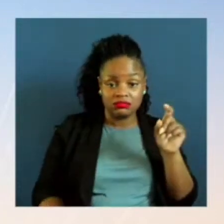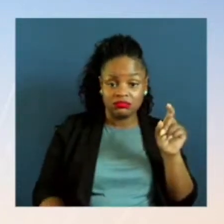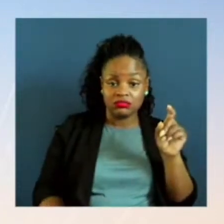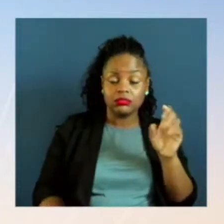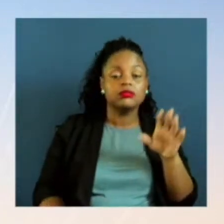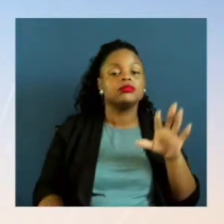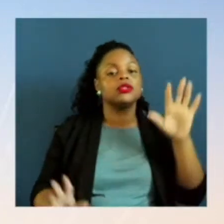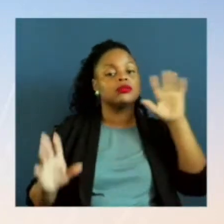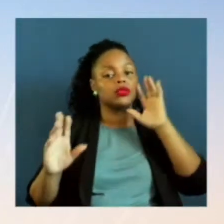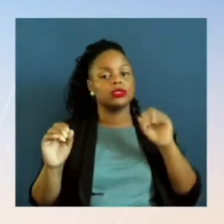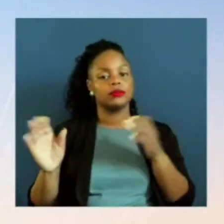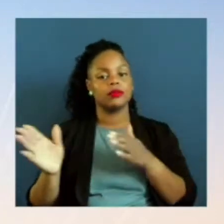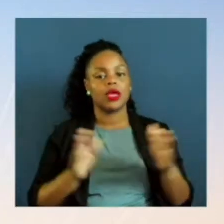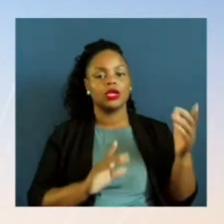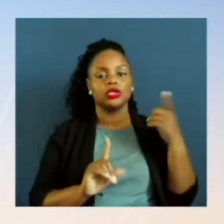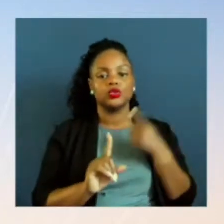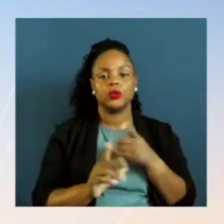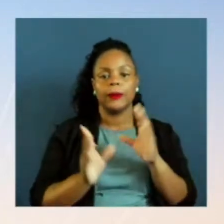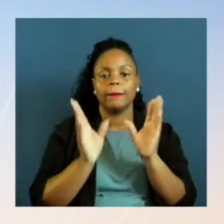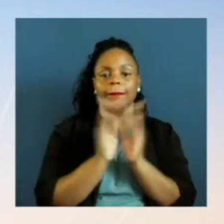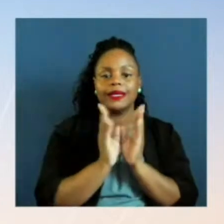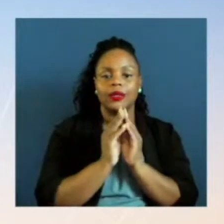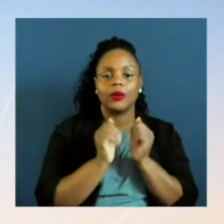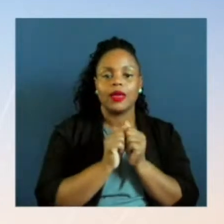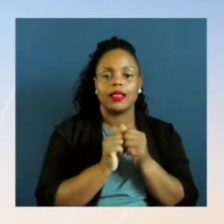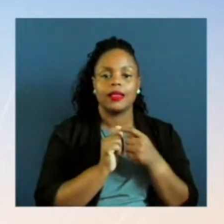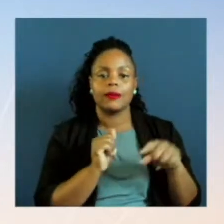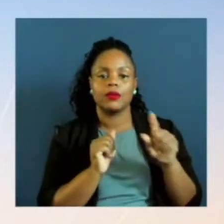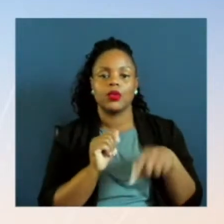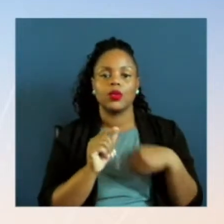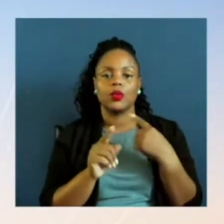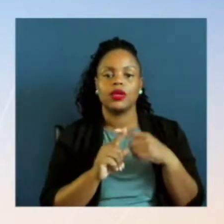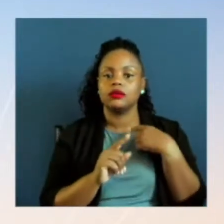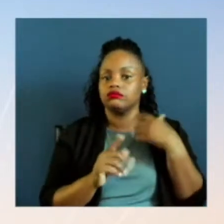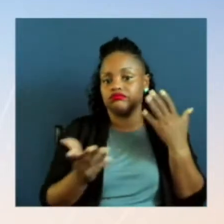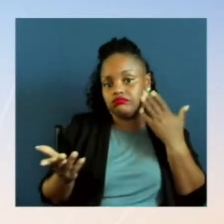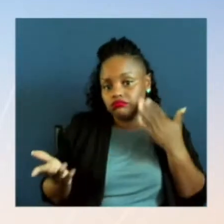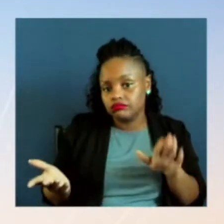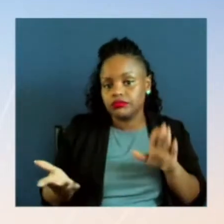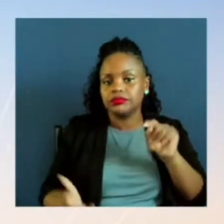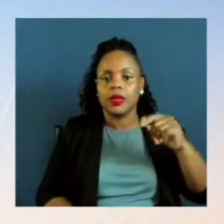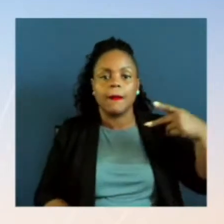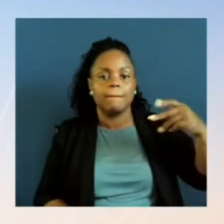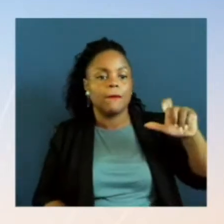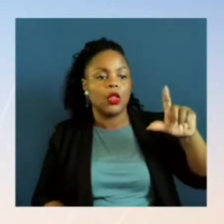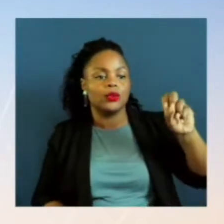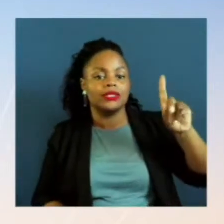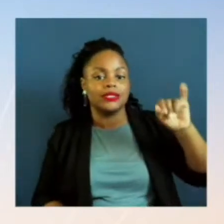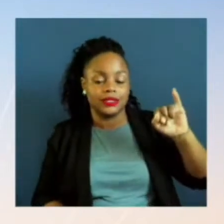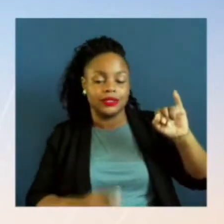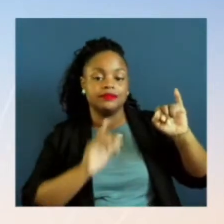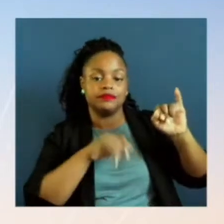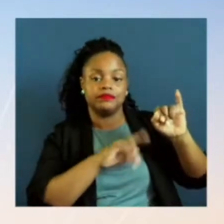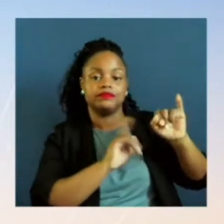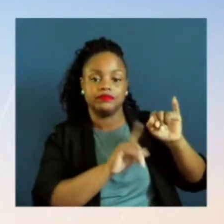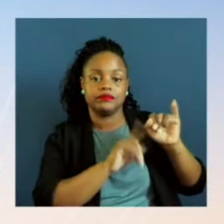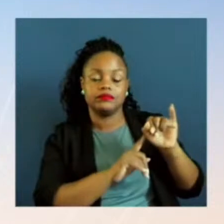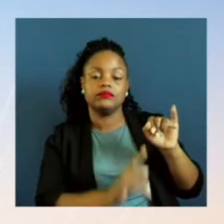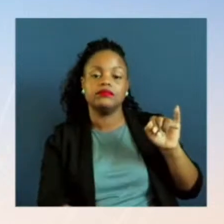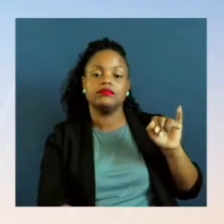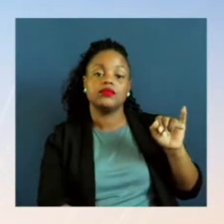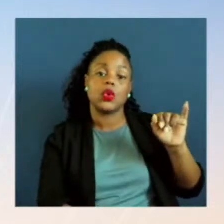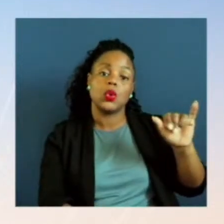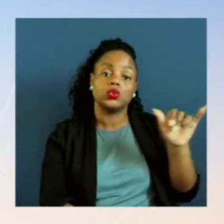will note that Speaker Pelosi also put out a statement about the intention to bring up the codification of Roe up for a vote, which is something the president